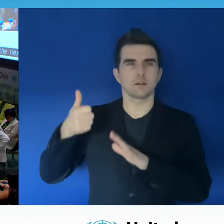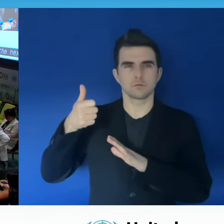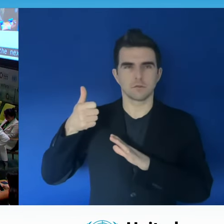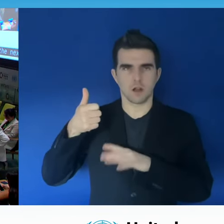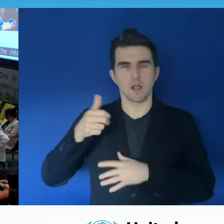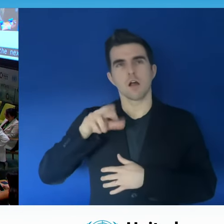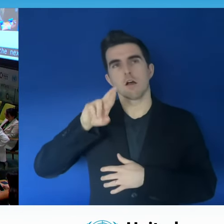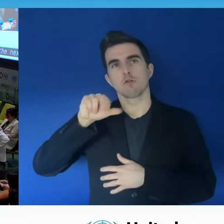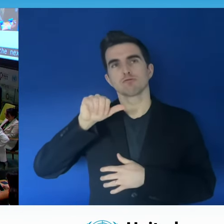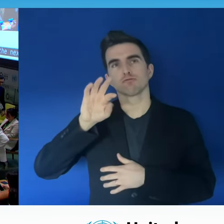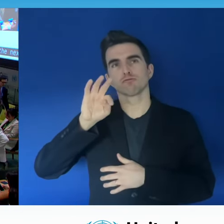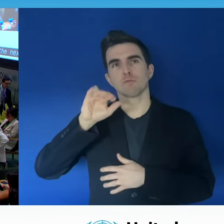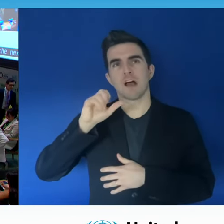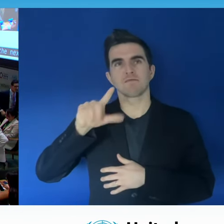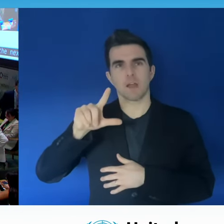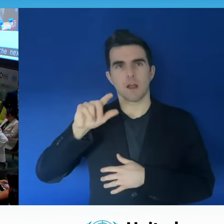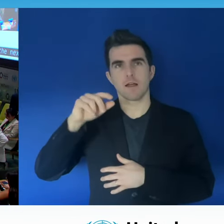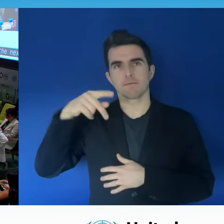from Dominican Republic.